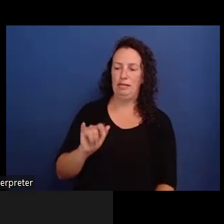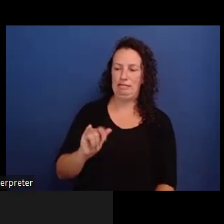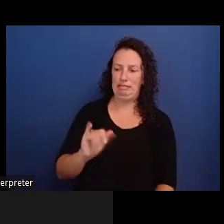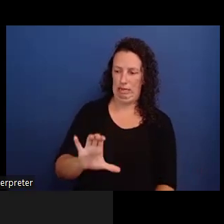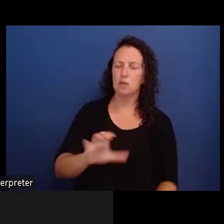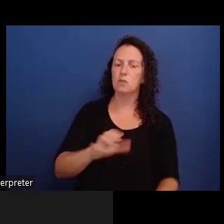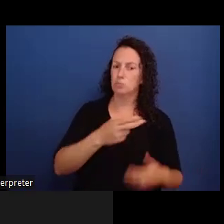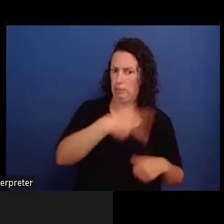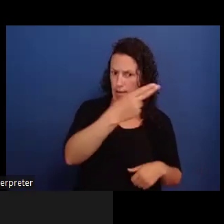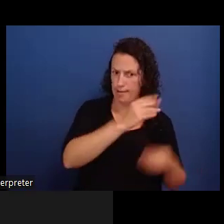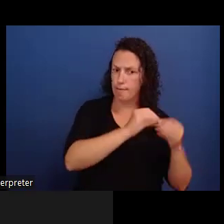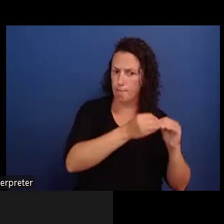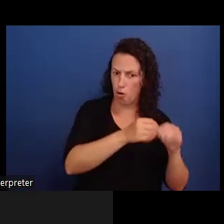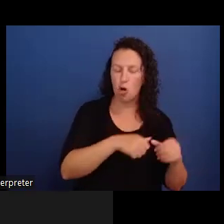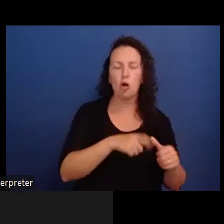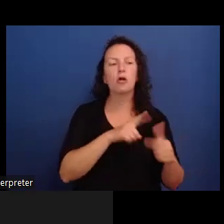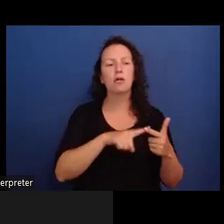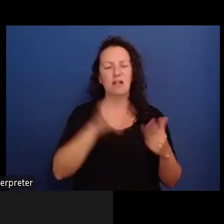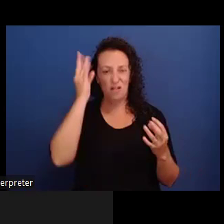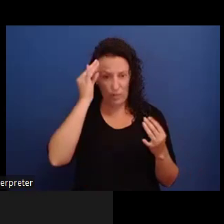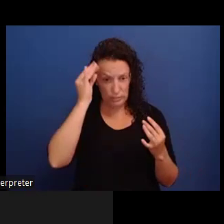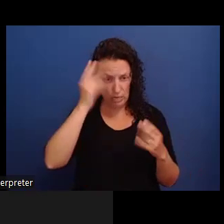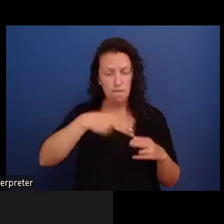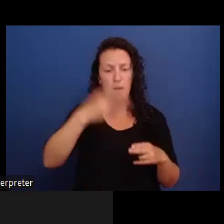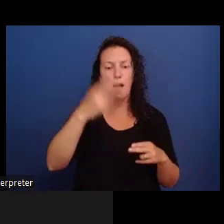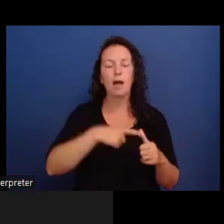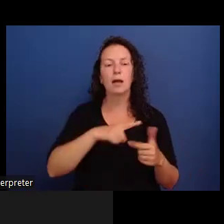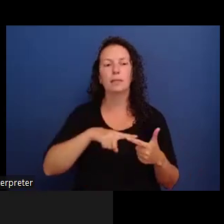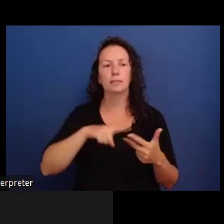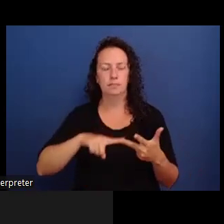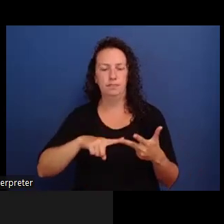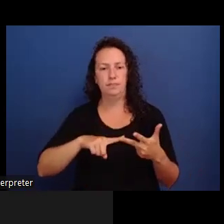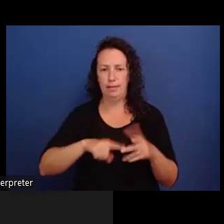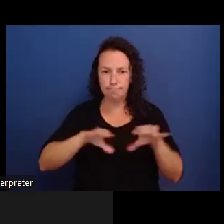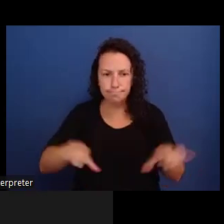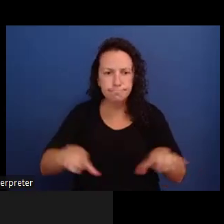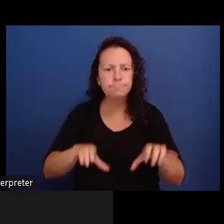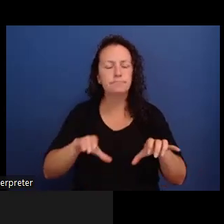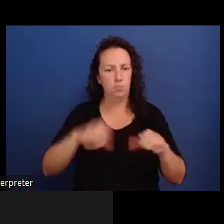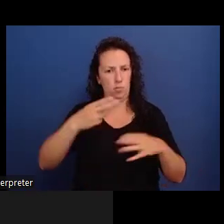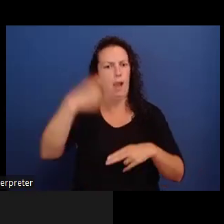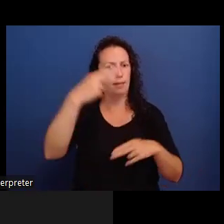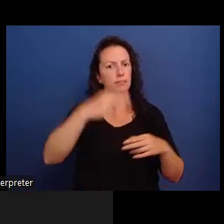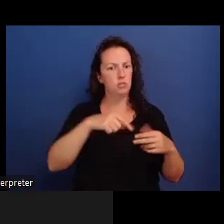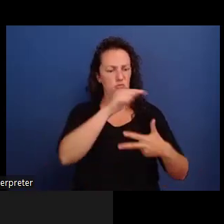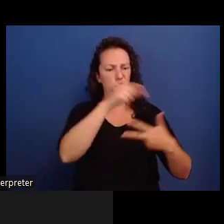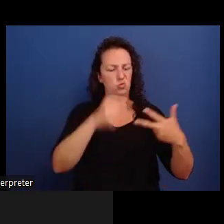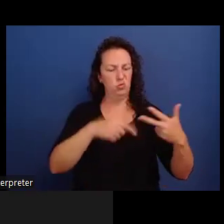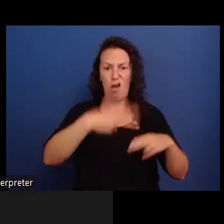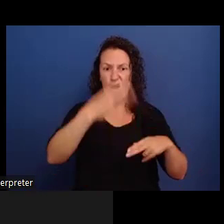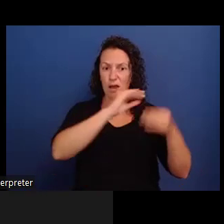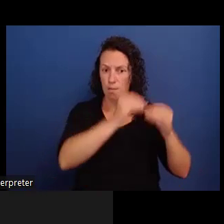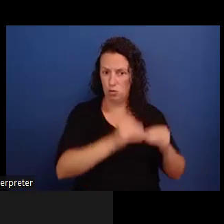in the investigative one, and it was high in the enterprising one. So when I chose